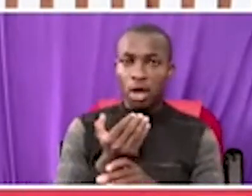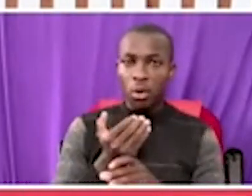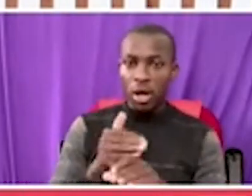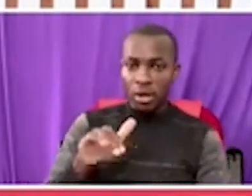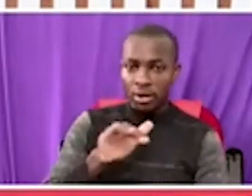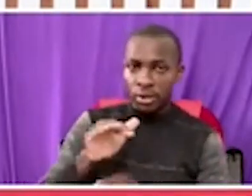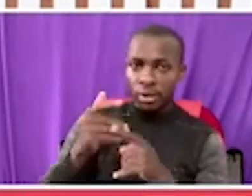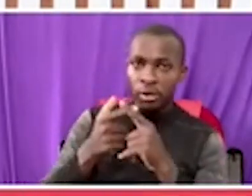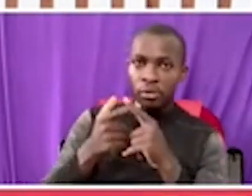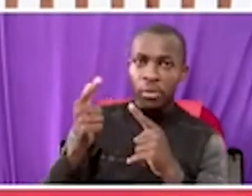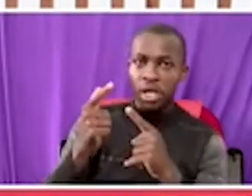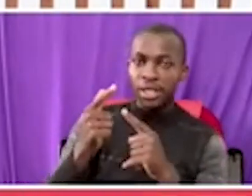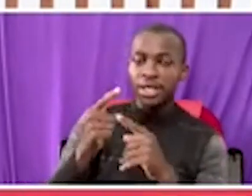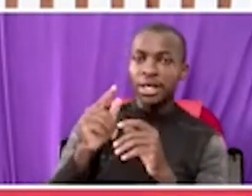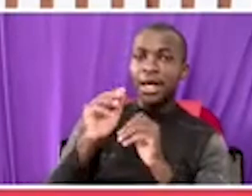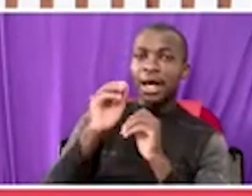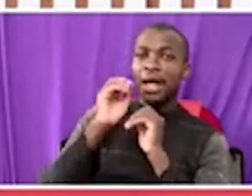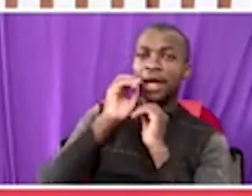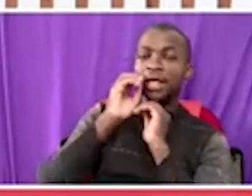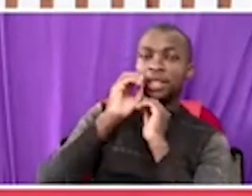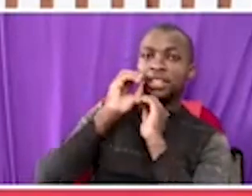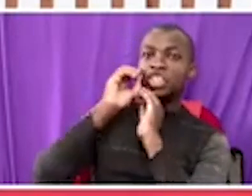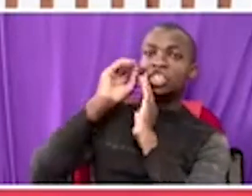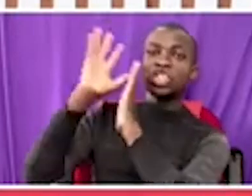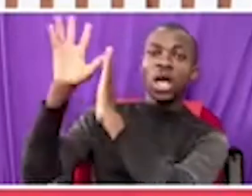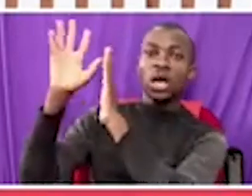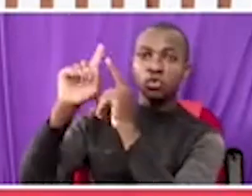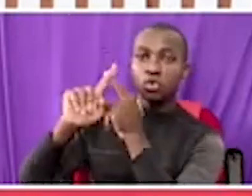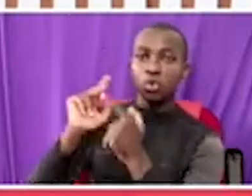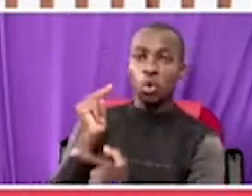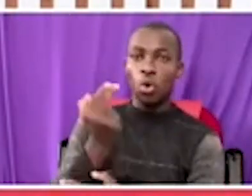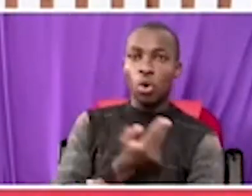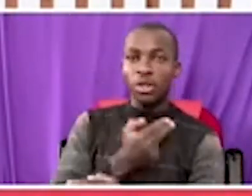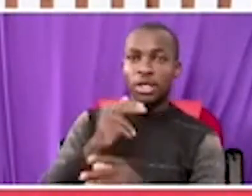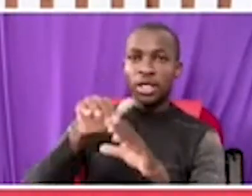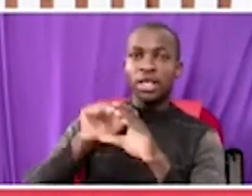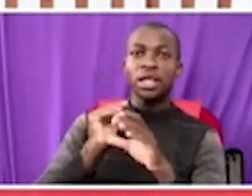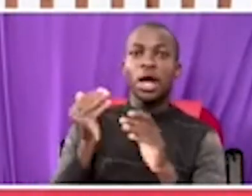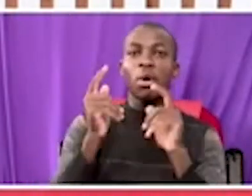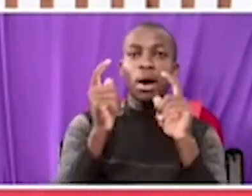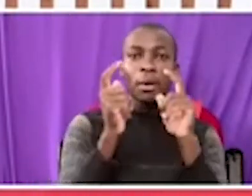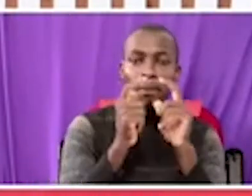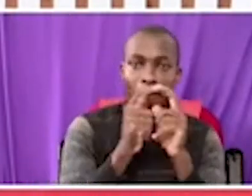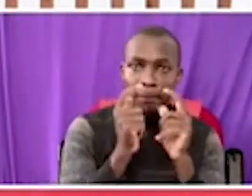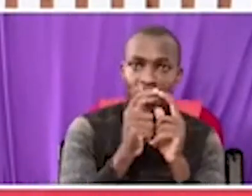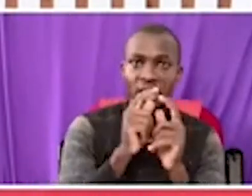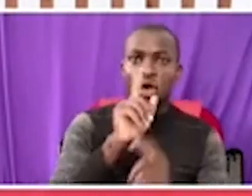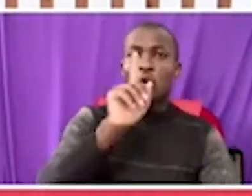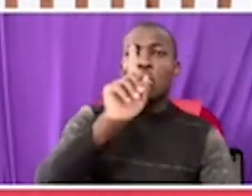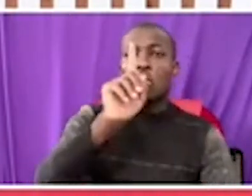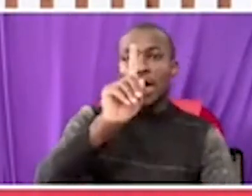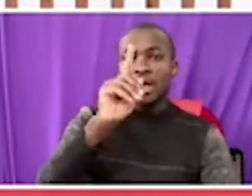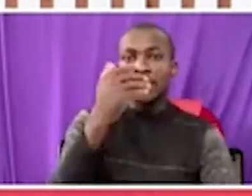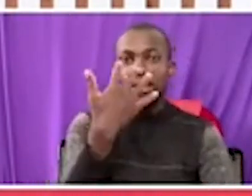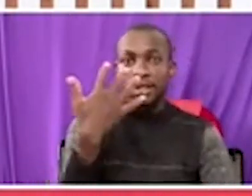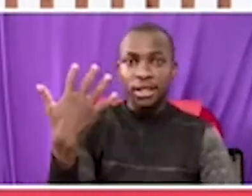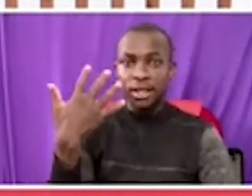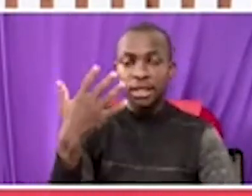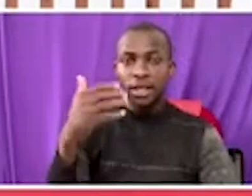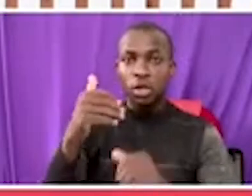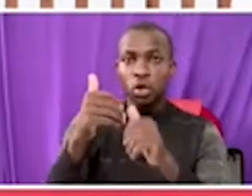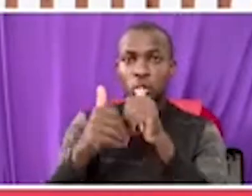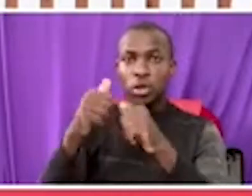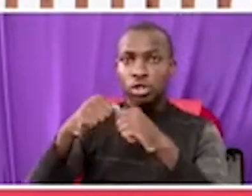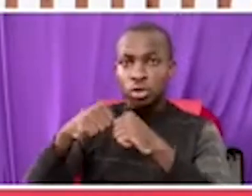he shouts to us in our pain. One thing that